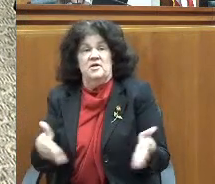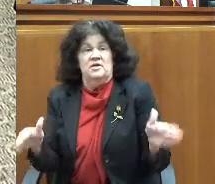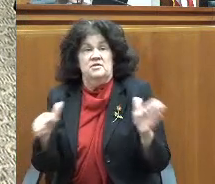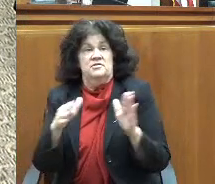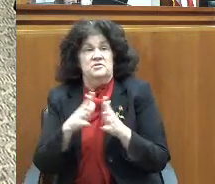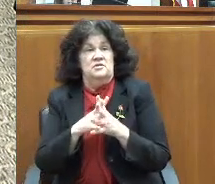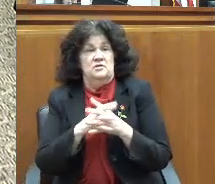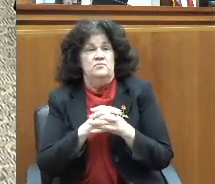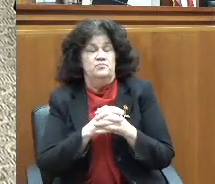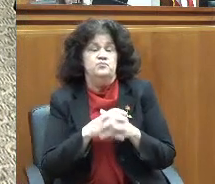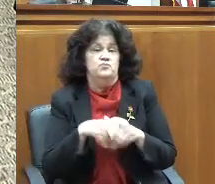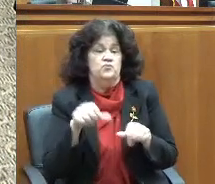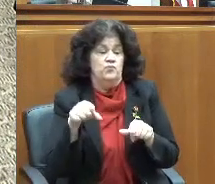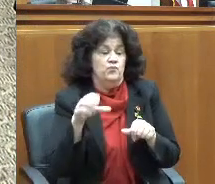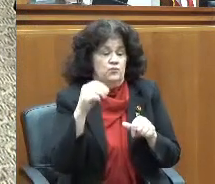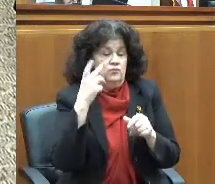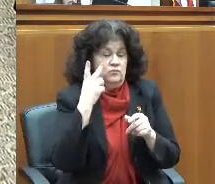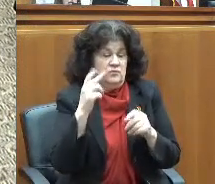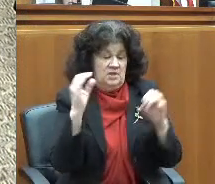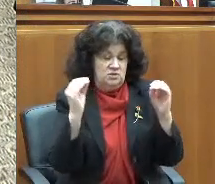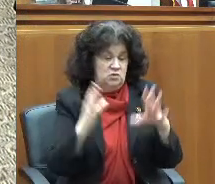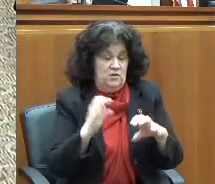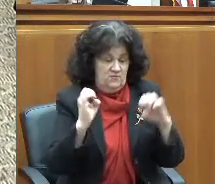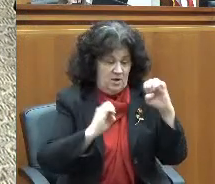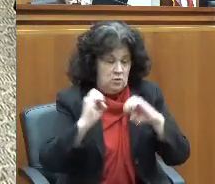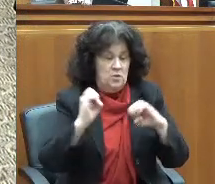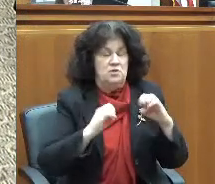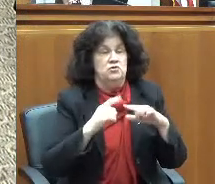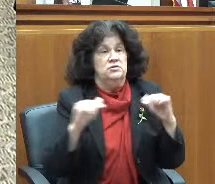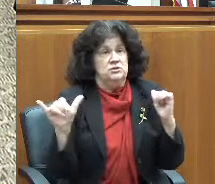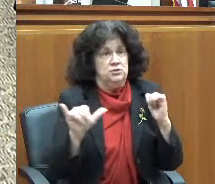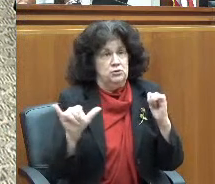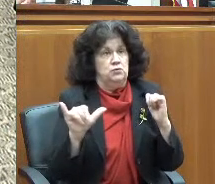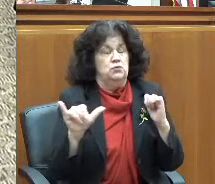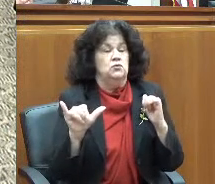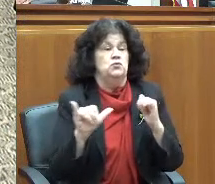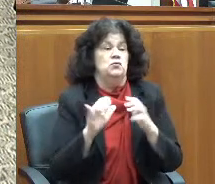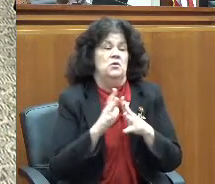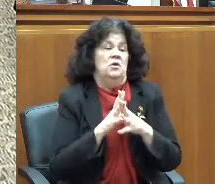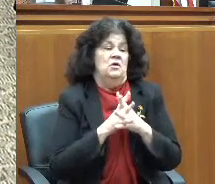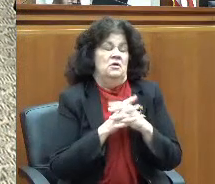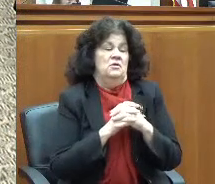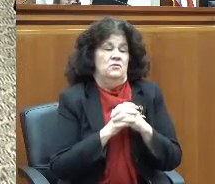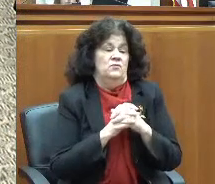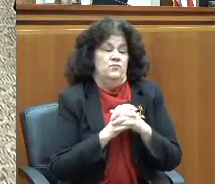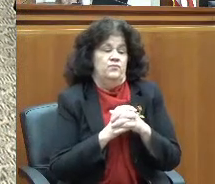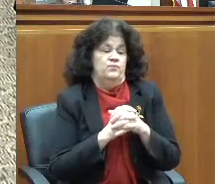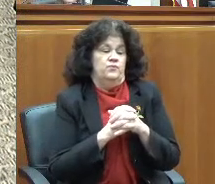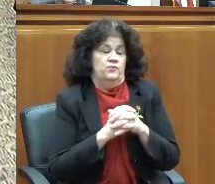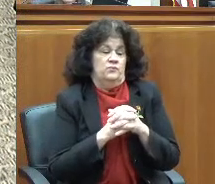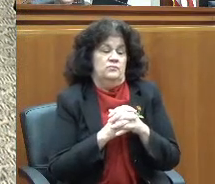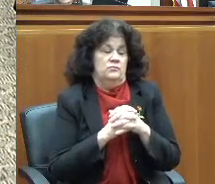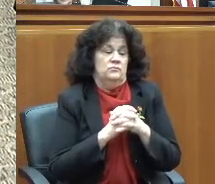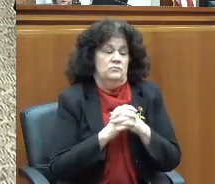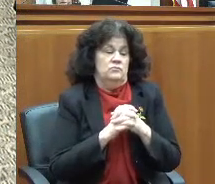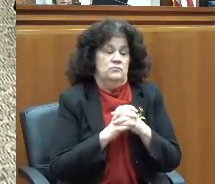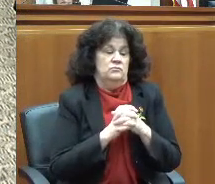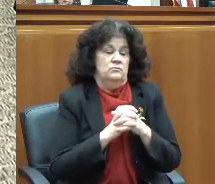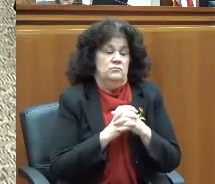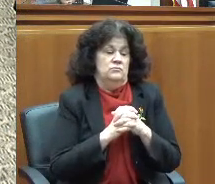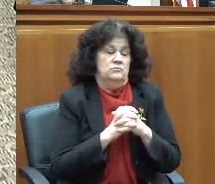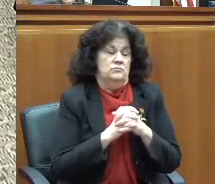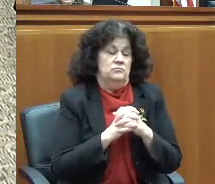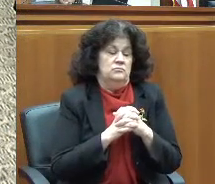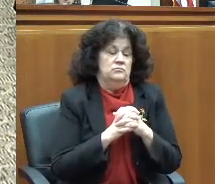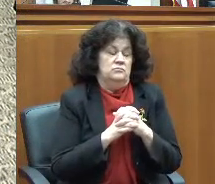be looking at the teacher evaluation system more comprehensively, so happy to pulling into that work through